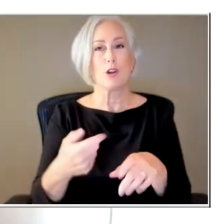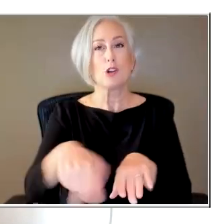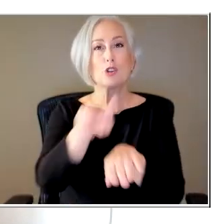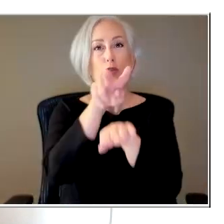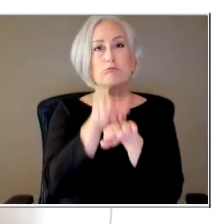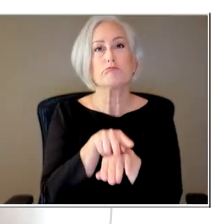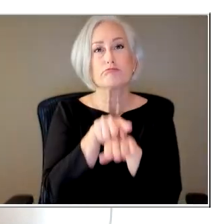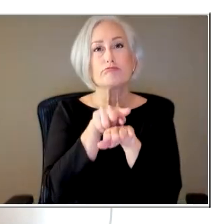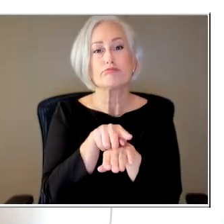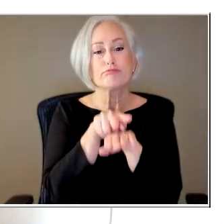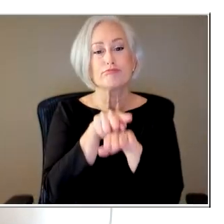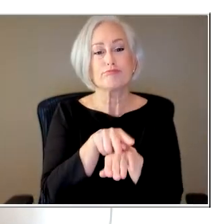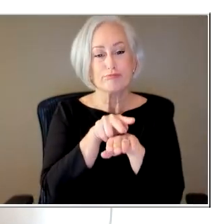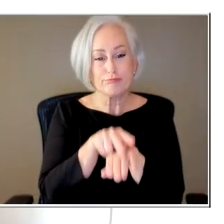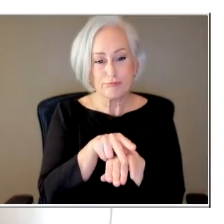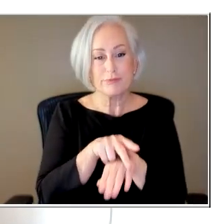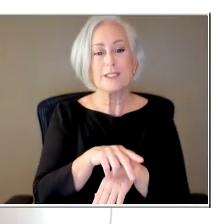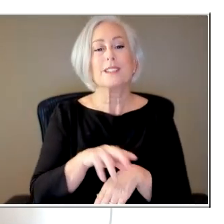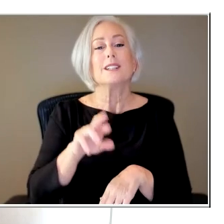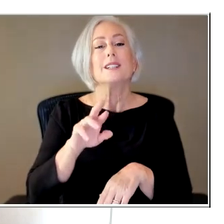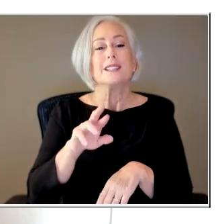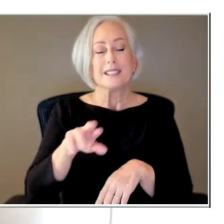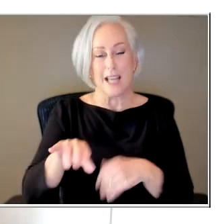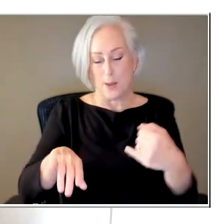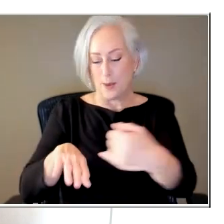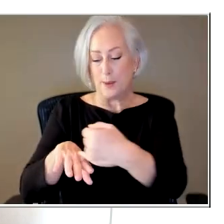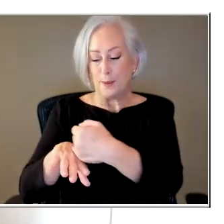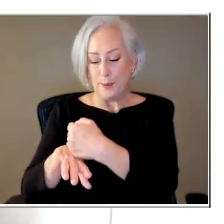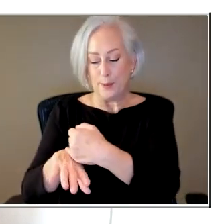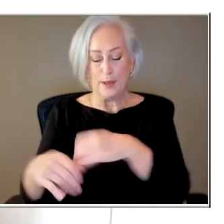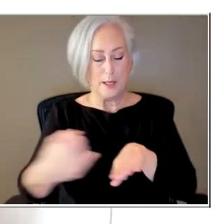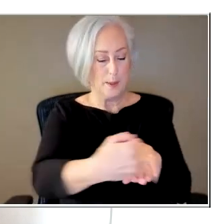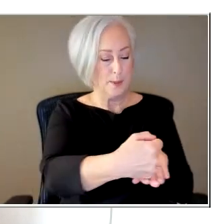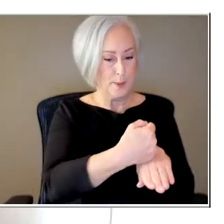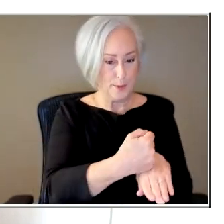with one needle on the right hand and one on the left hand, and they took my blood.